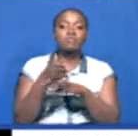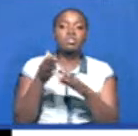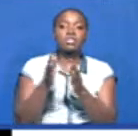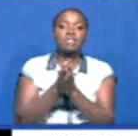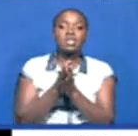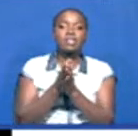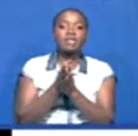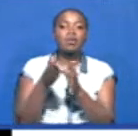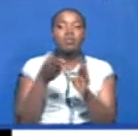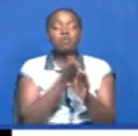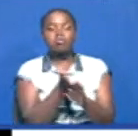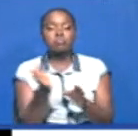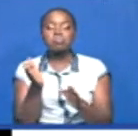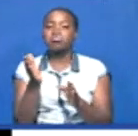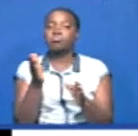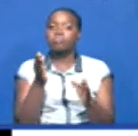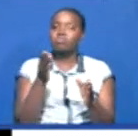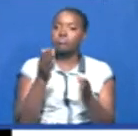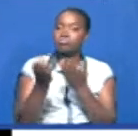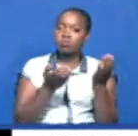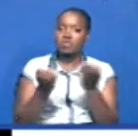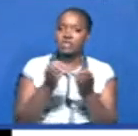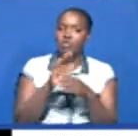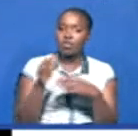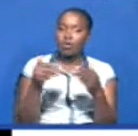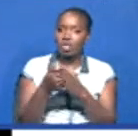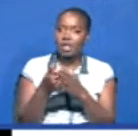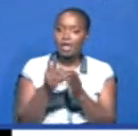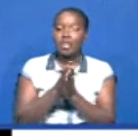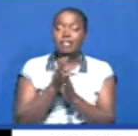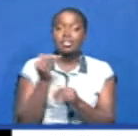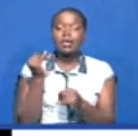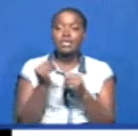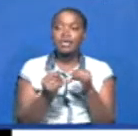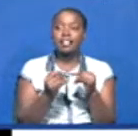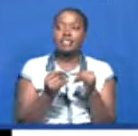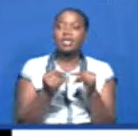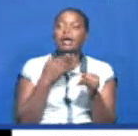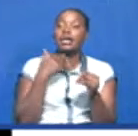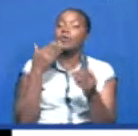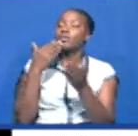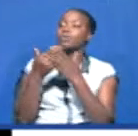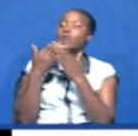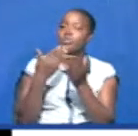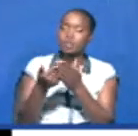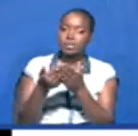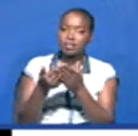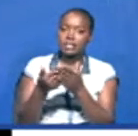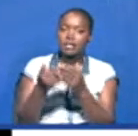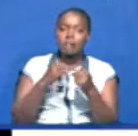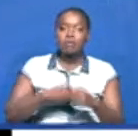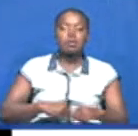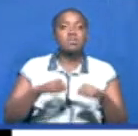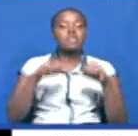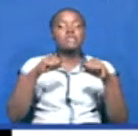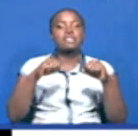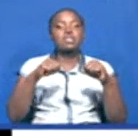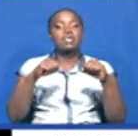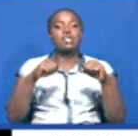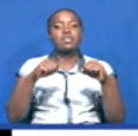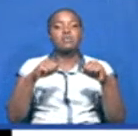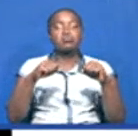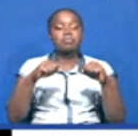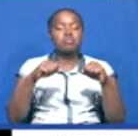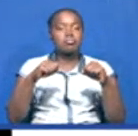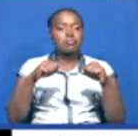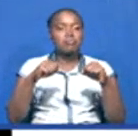trade in general. As I conclude, I'd like to appreciate my senior, who is also Wanyama Musiambu,